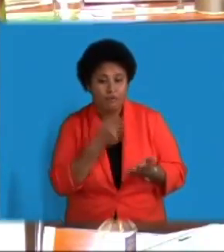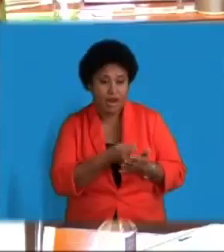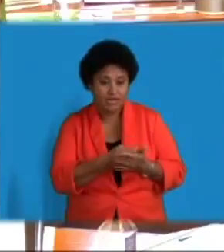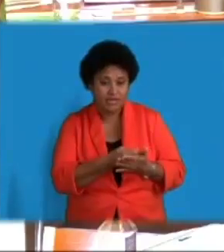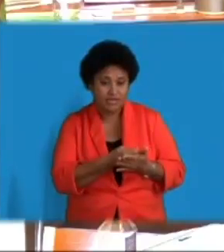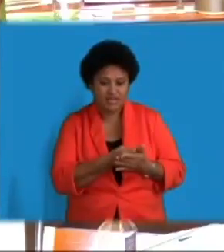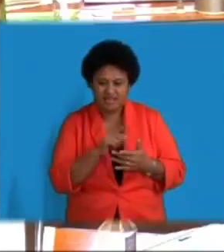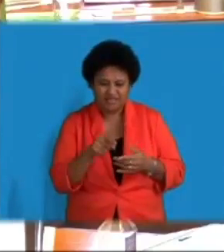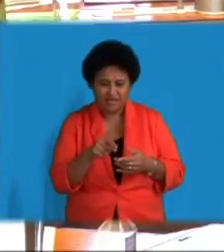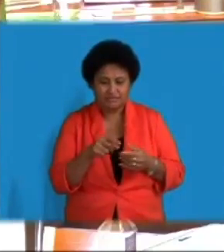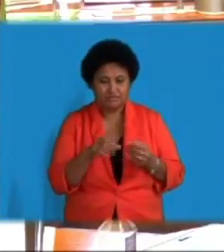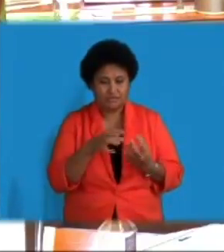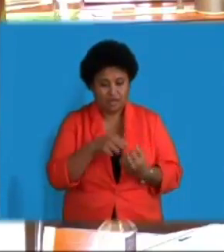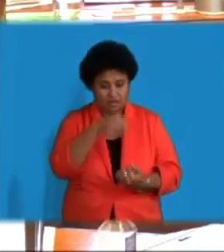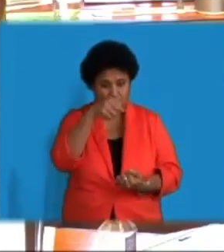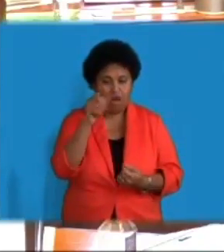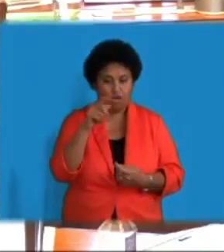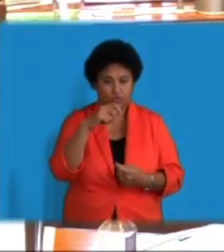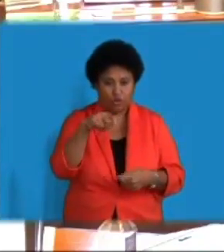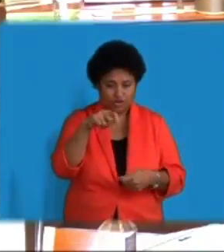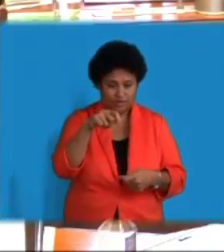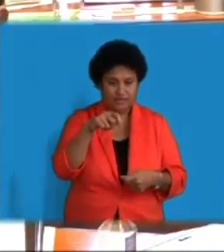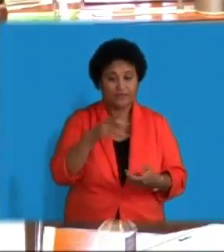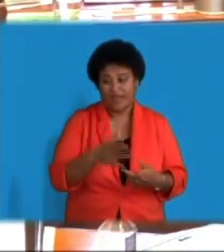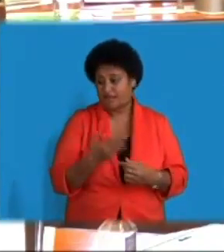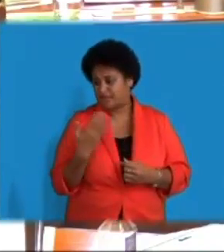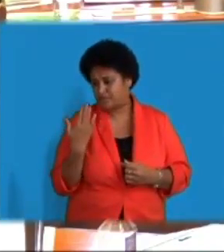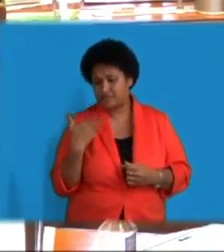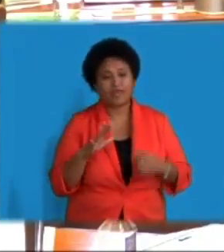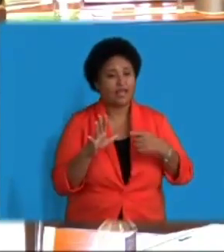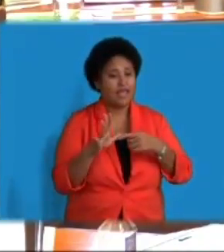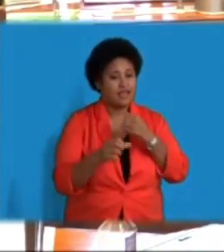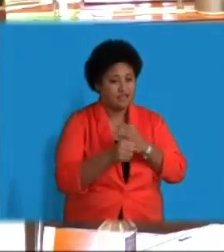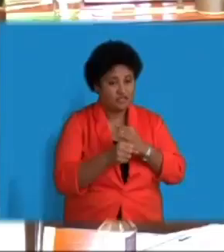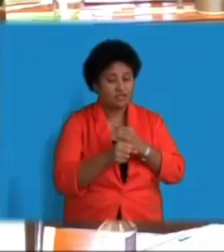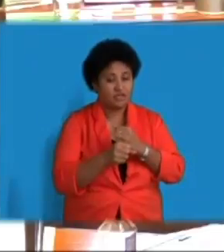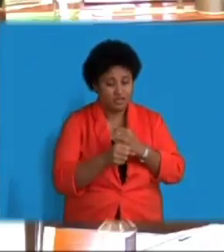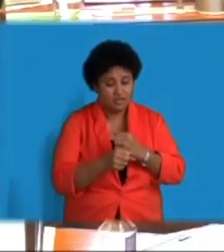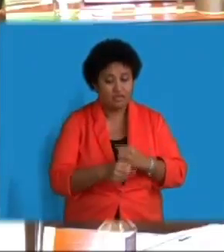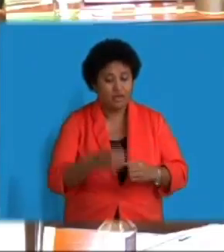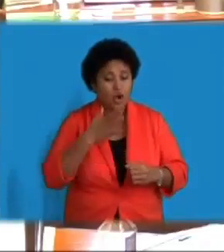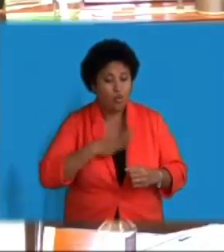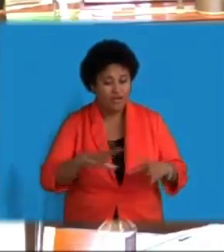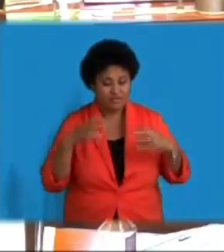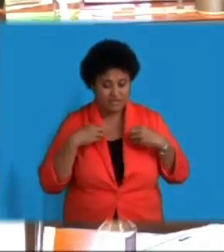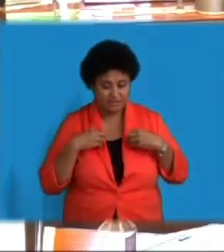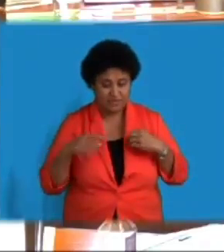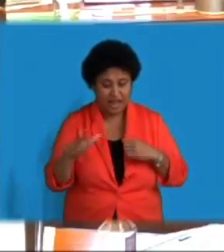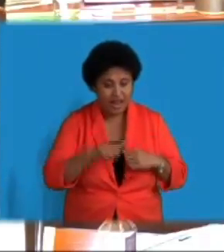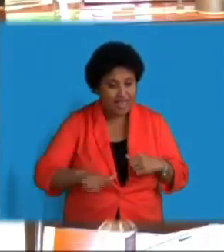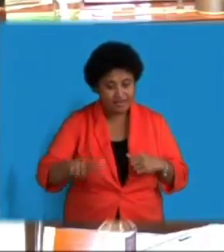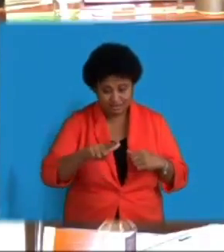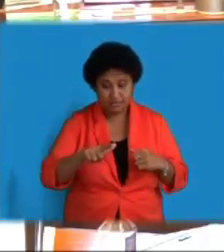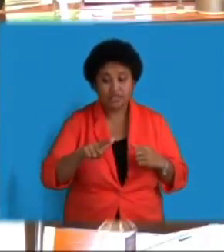it's only recently, the Honorable Attorney General had wanted commercial lending institutions to accept approval to